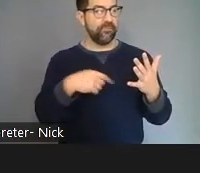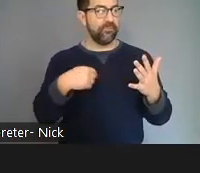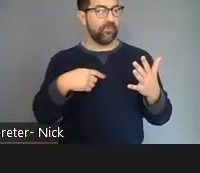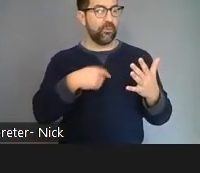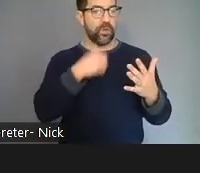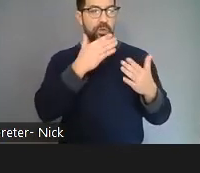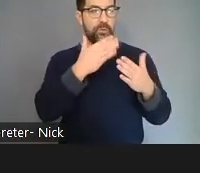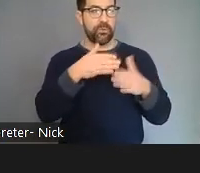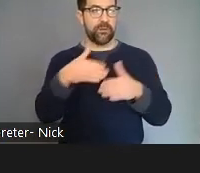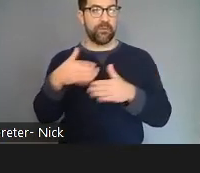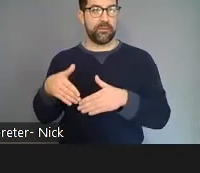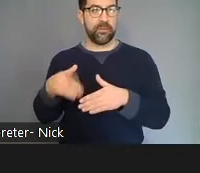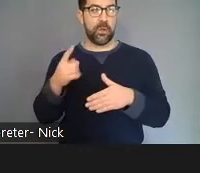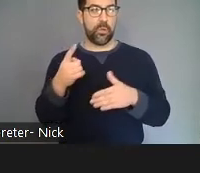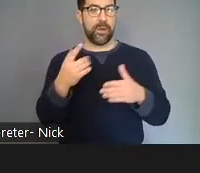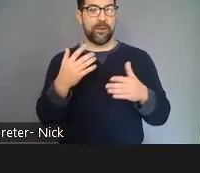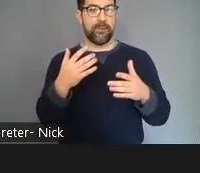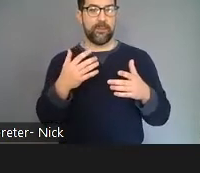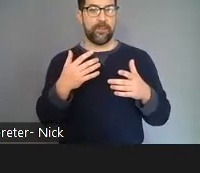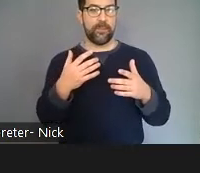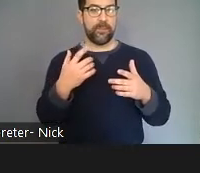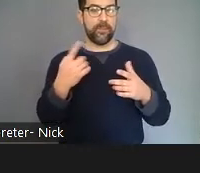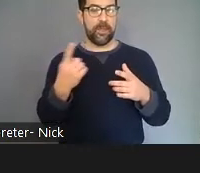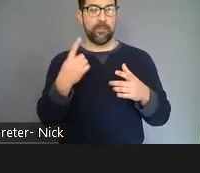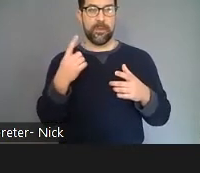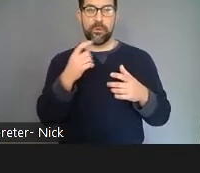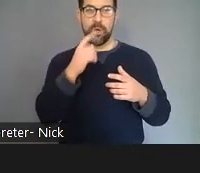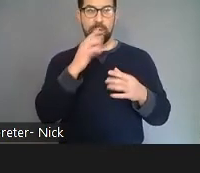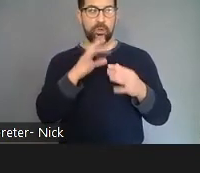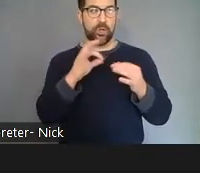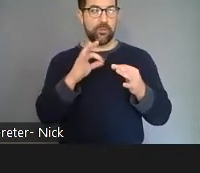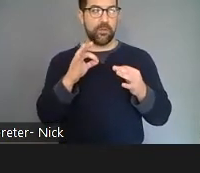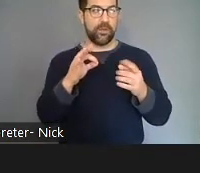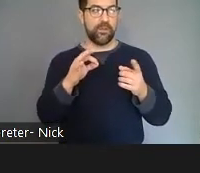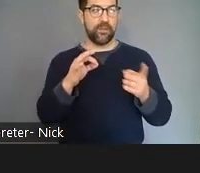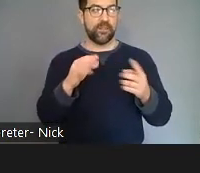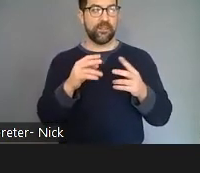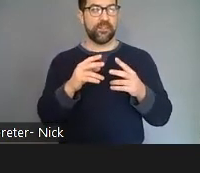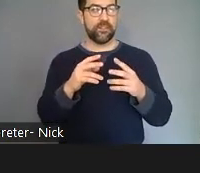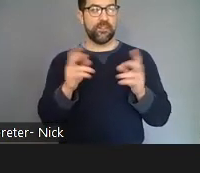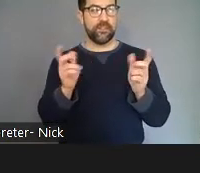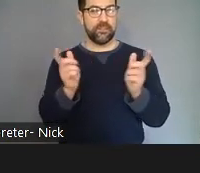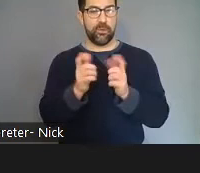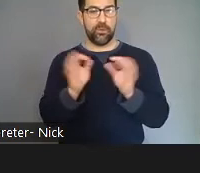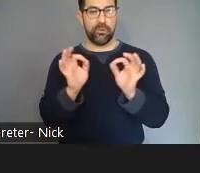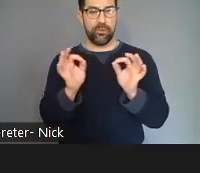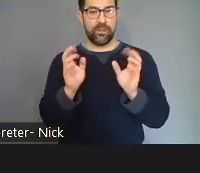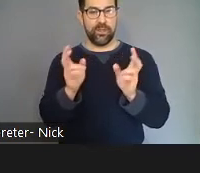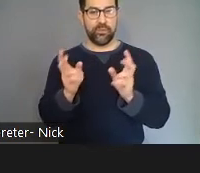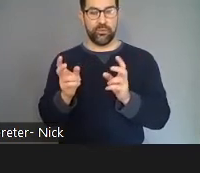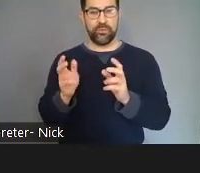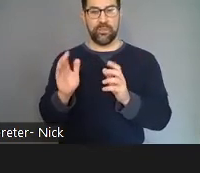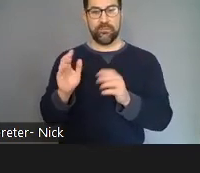those things down. Also, a huge thing that we don't talk about is these very small issues that seem so